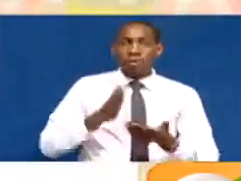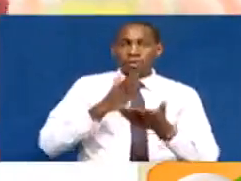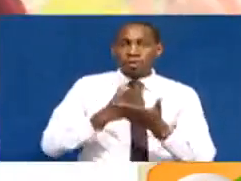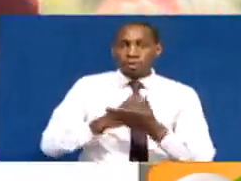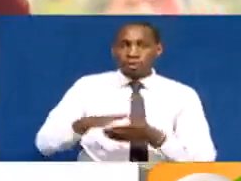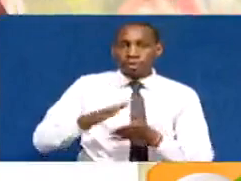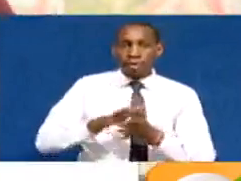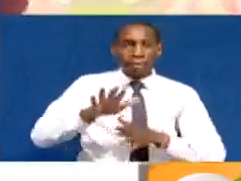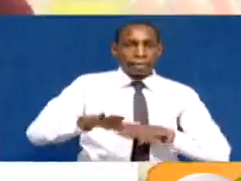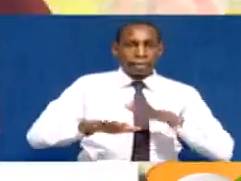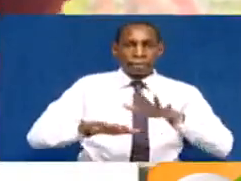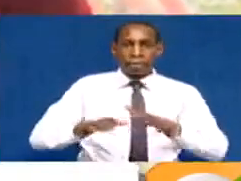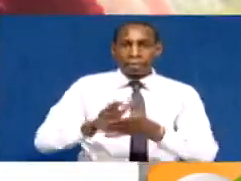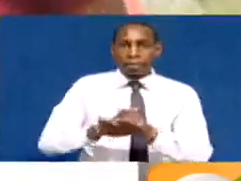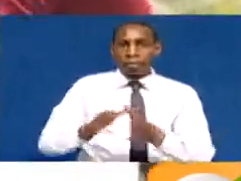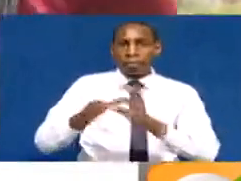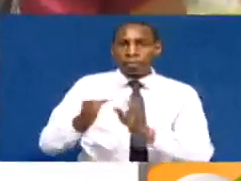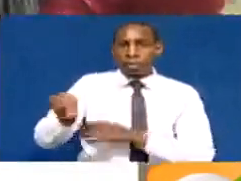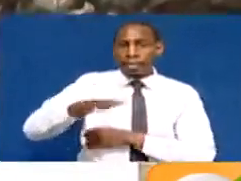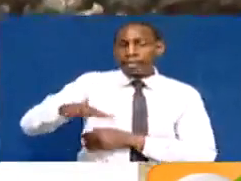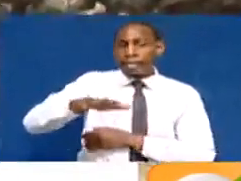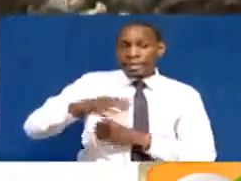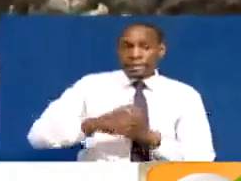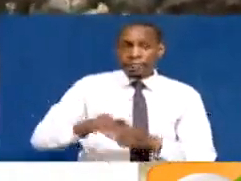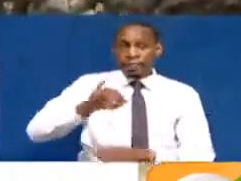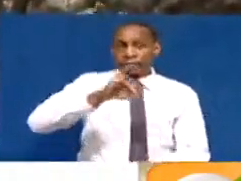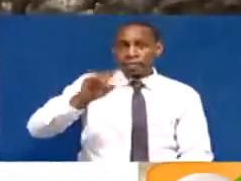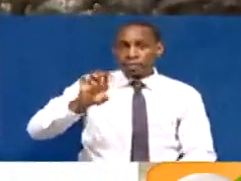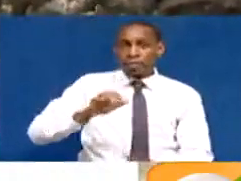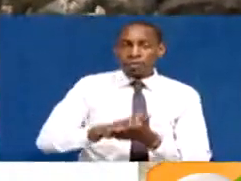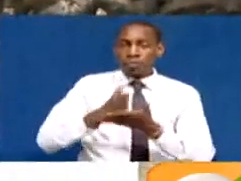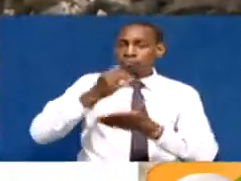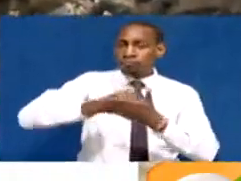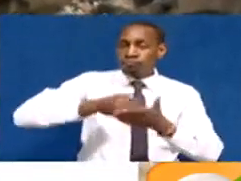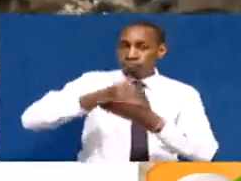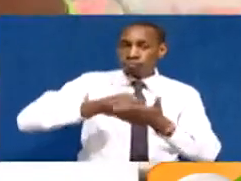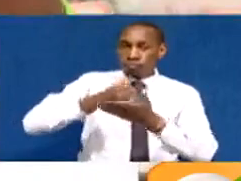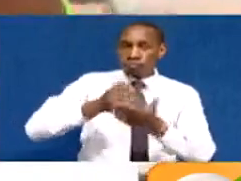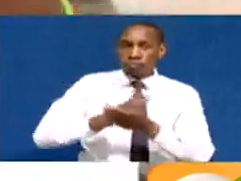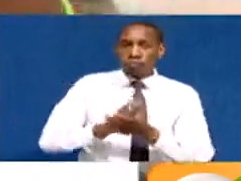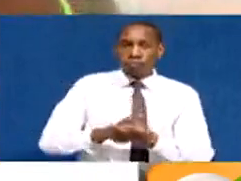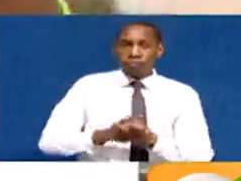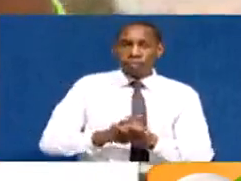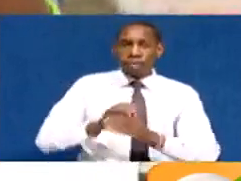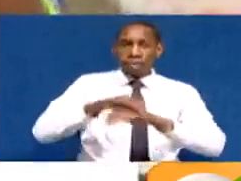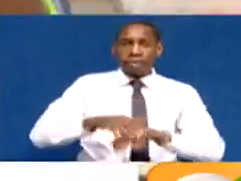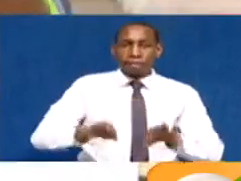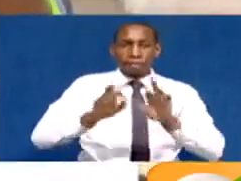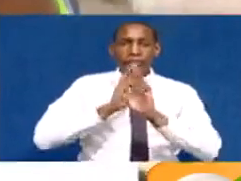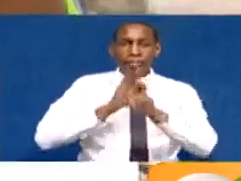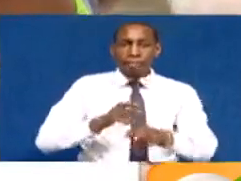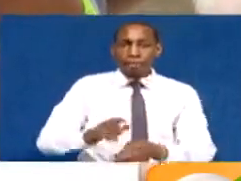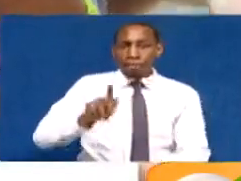Despite the muddy patch that comes with living in informal settlements, Joyce pushed the limits, managing to post impressive results